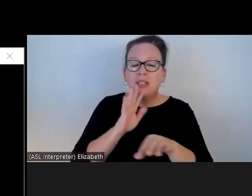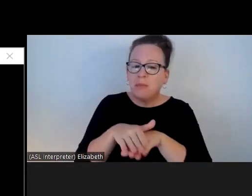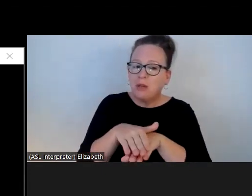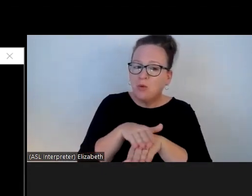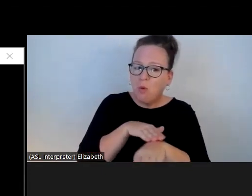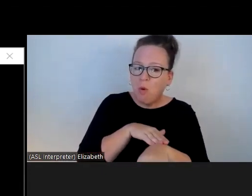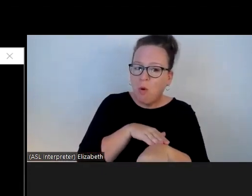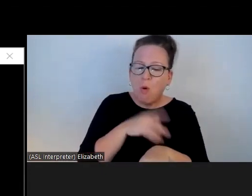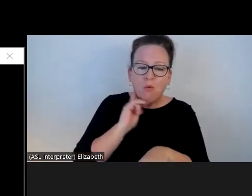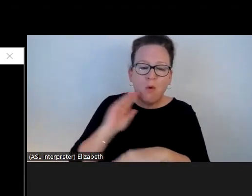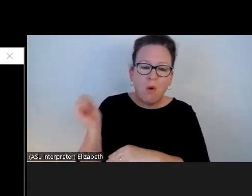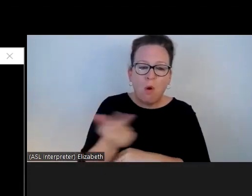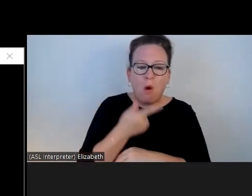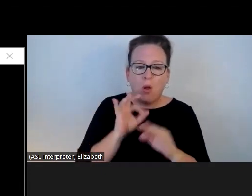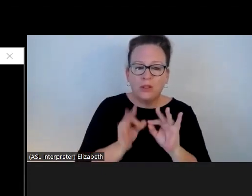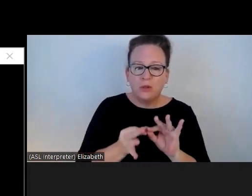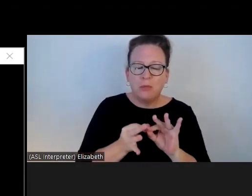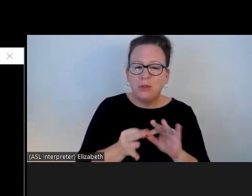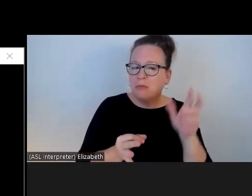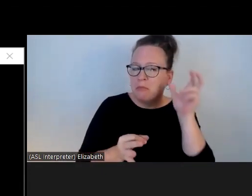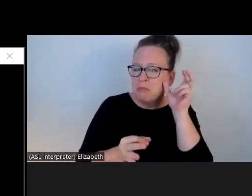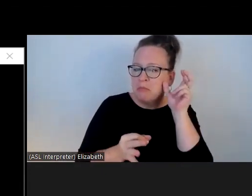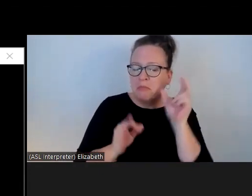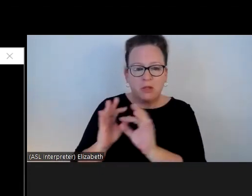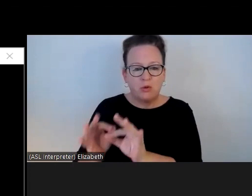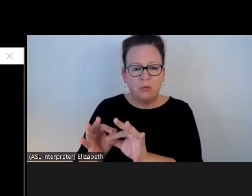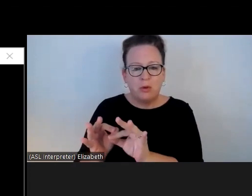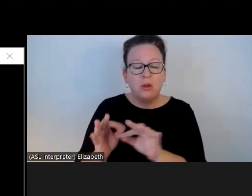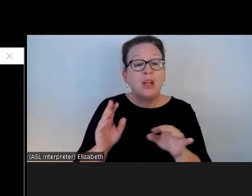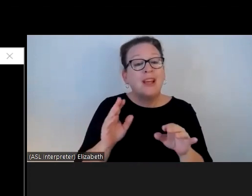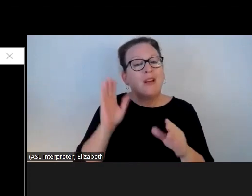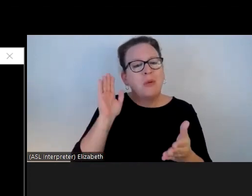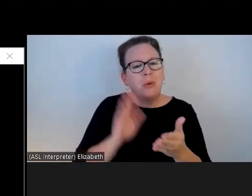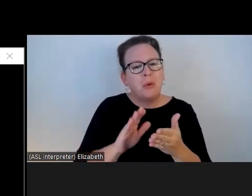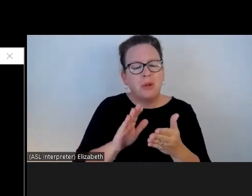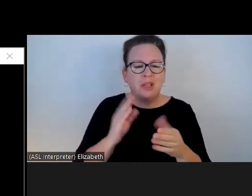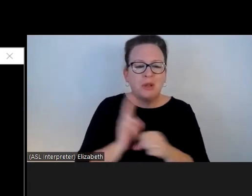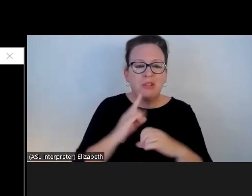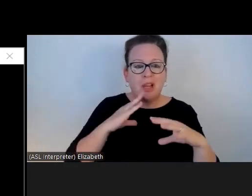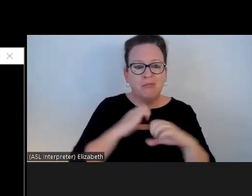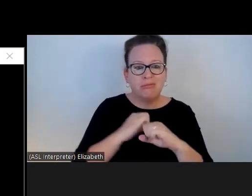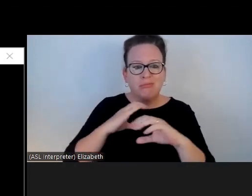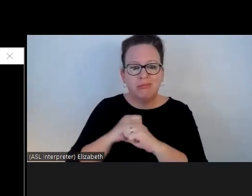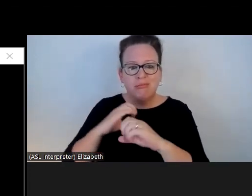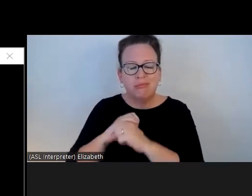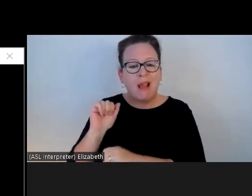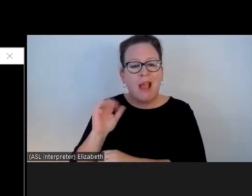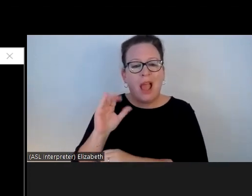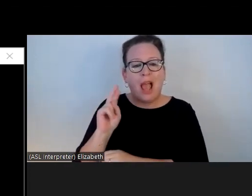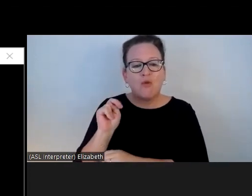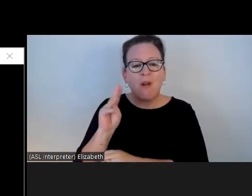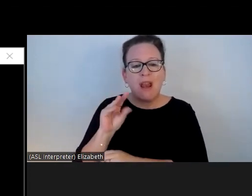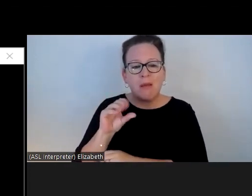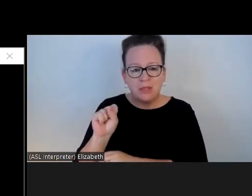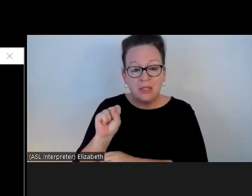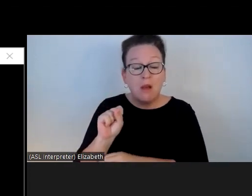interpreters. Please use simple language and minimize the use of acronyms. And finally, I would like to remind our council members to only